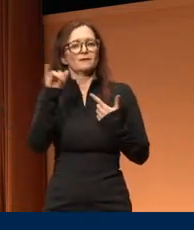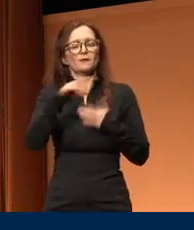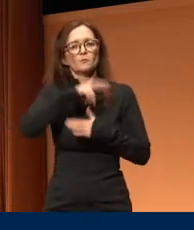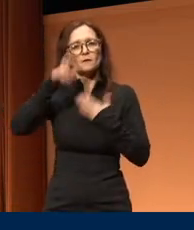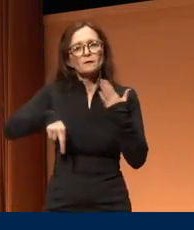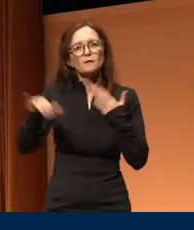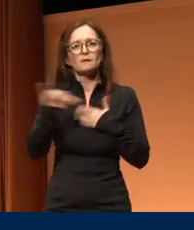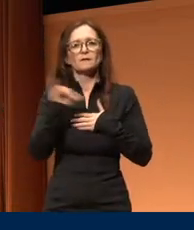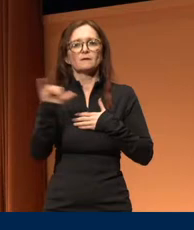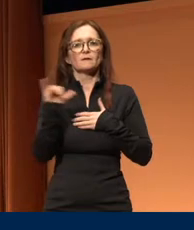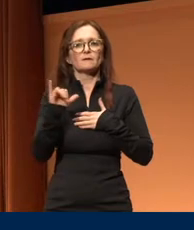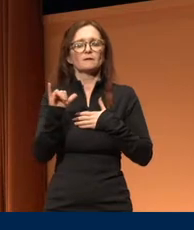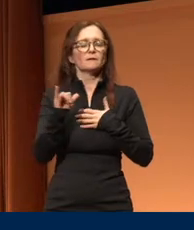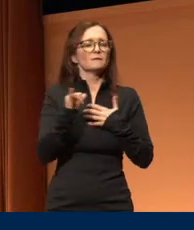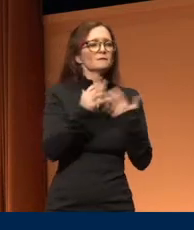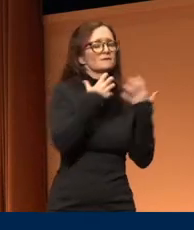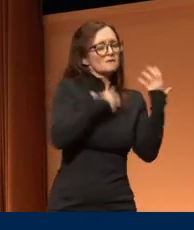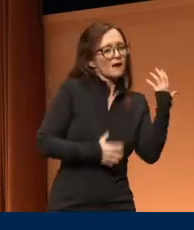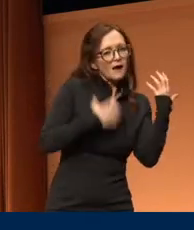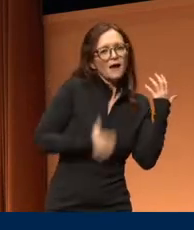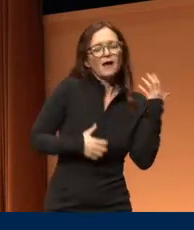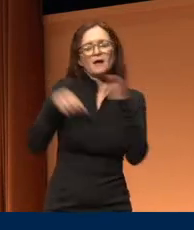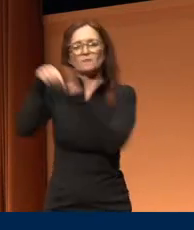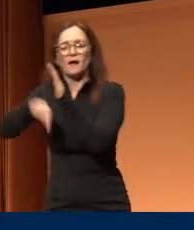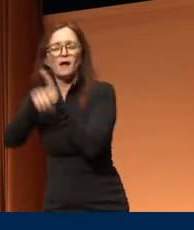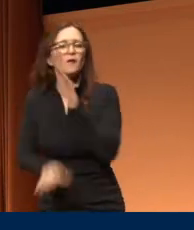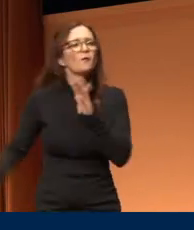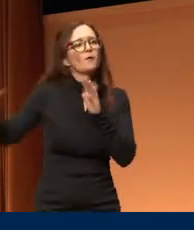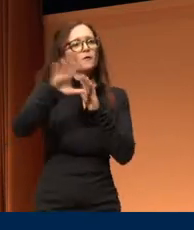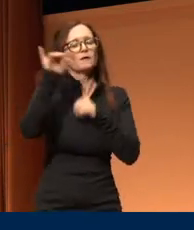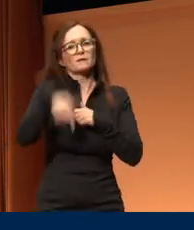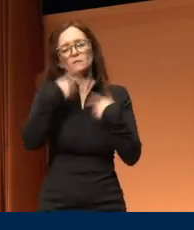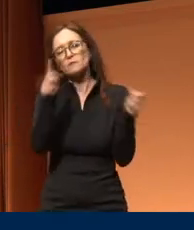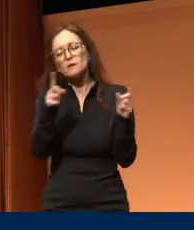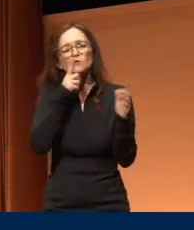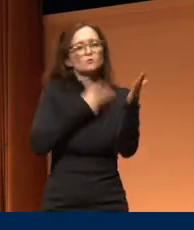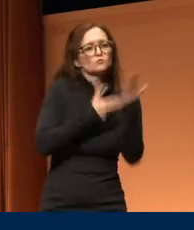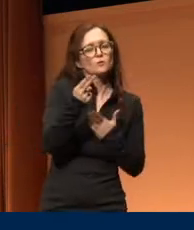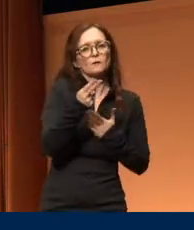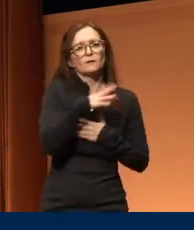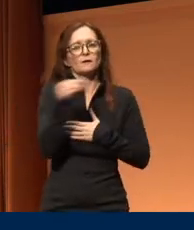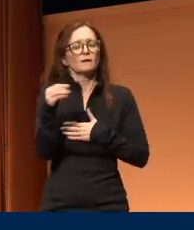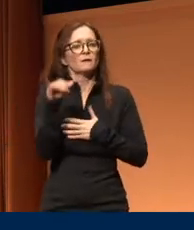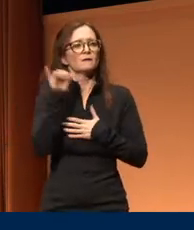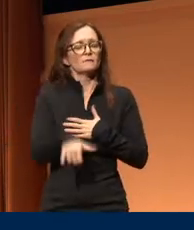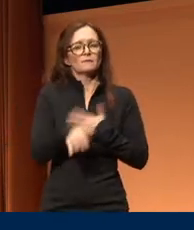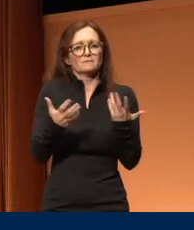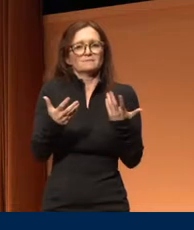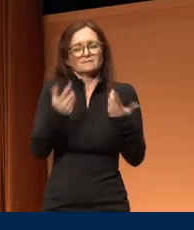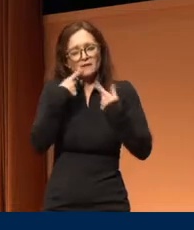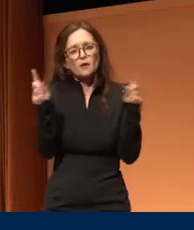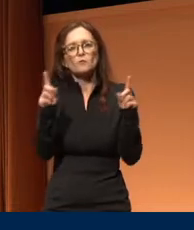in things like mass famines and genocides. Hell is paved with pronouncements of truth and declarations of love.